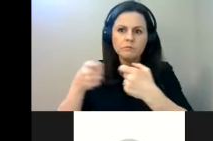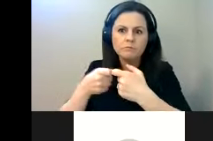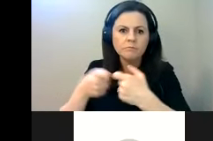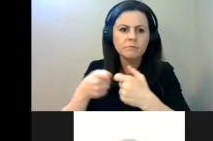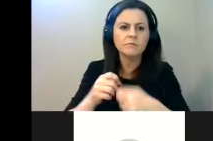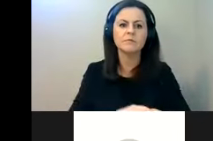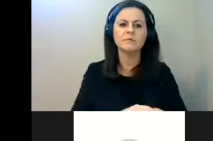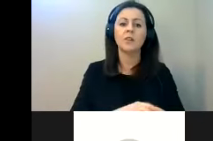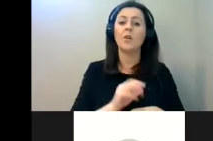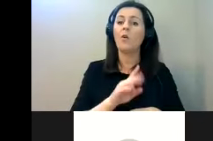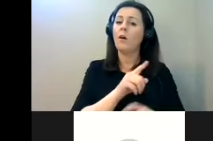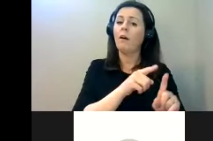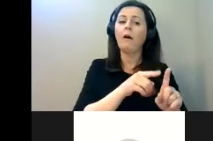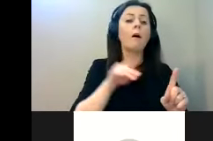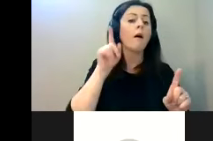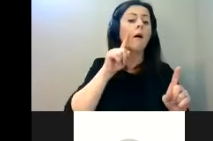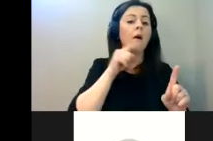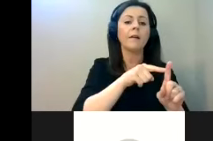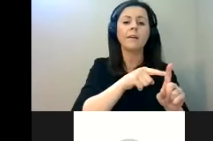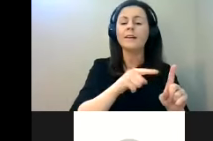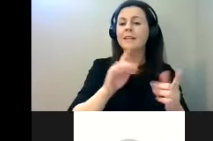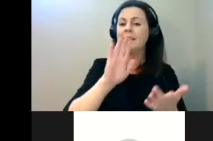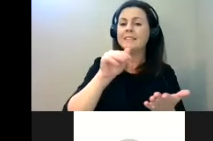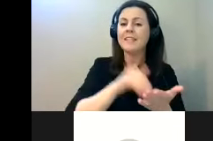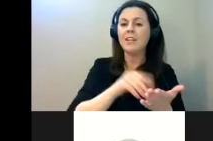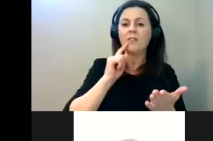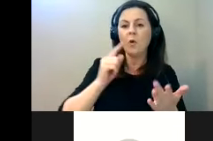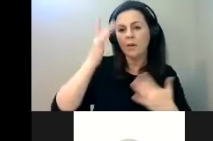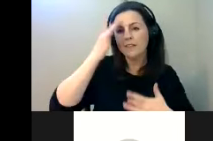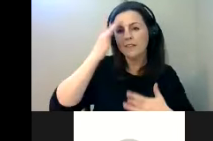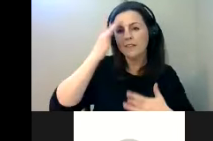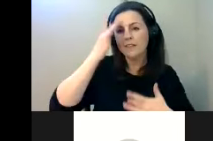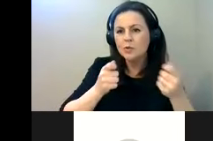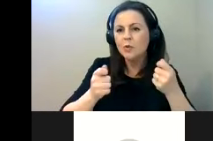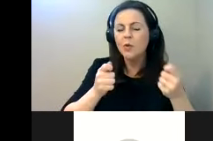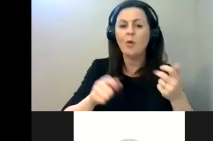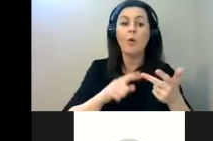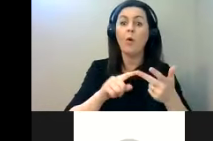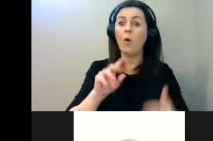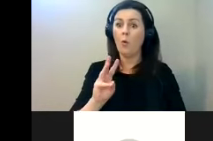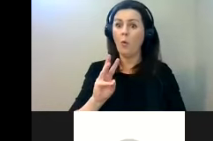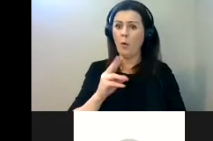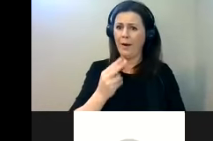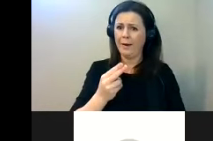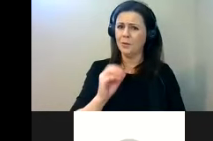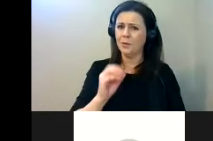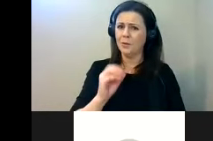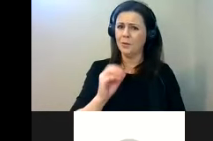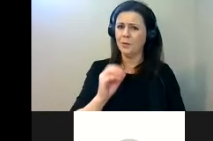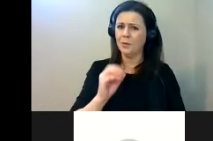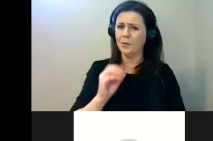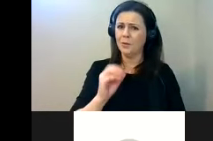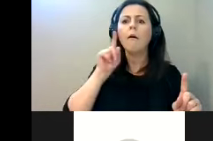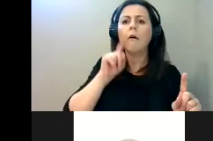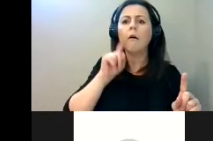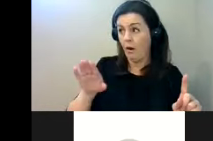of Centers for Disease Control and Prevention or the World Health Organization, even in offering fake lists